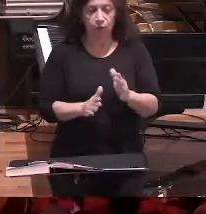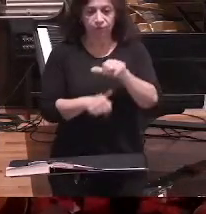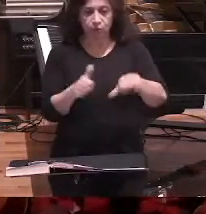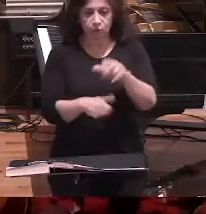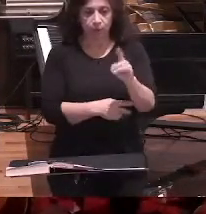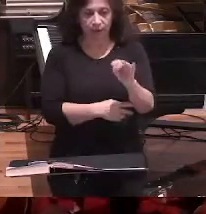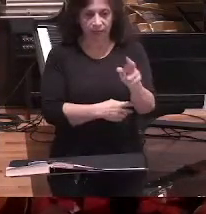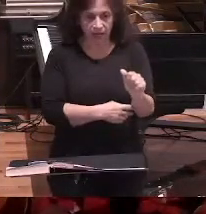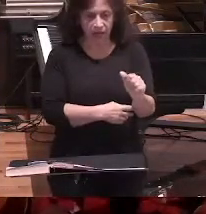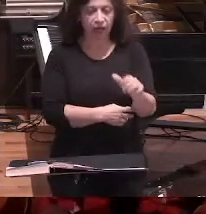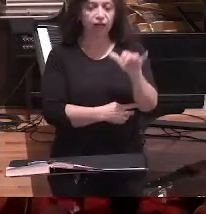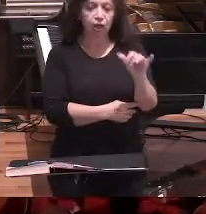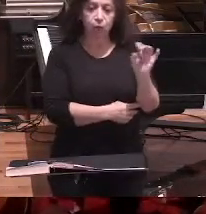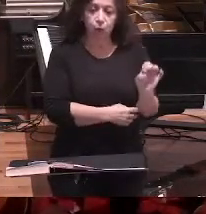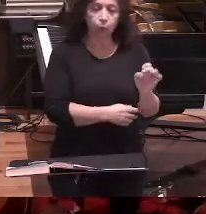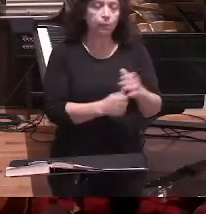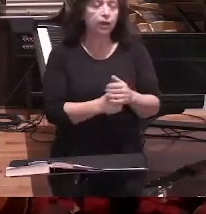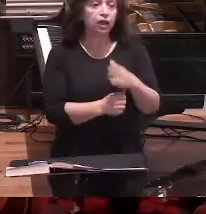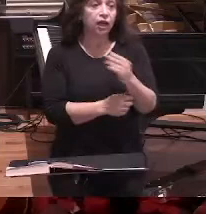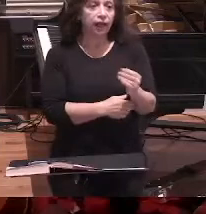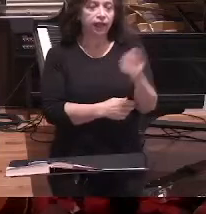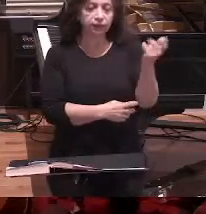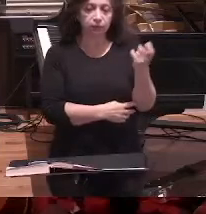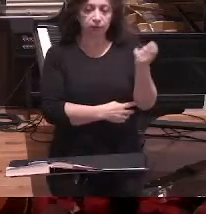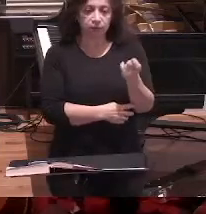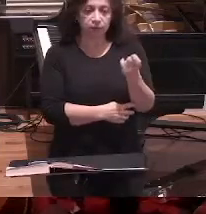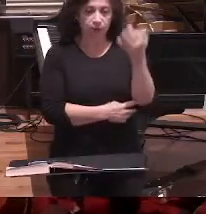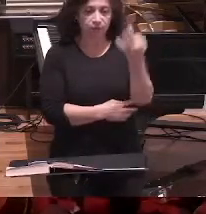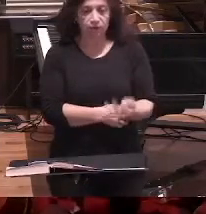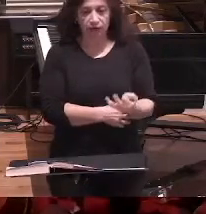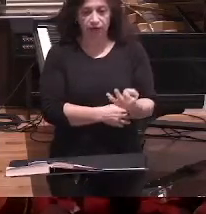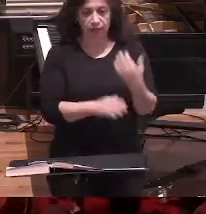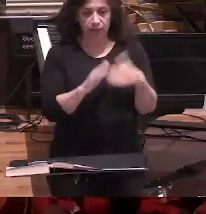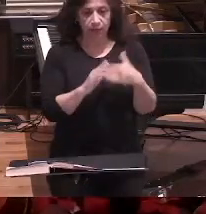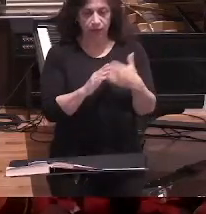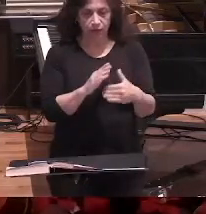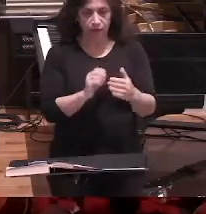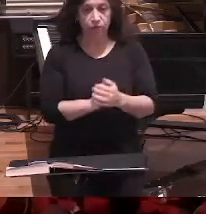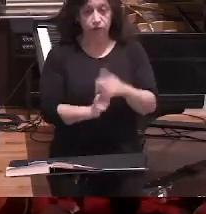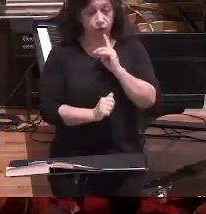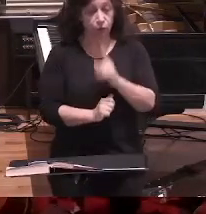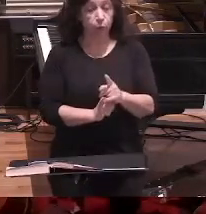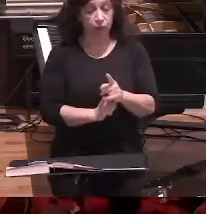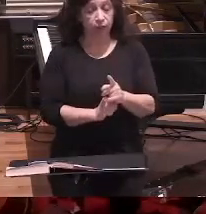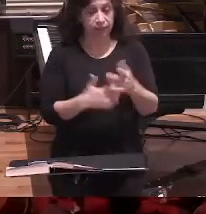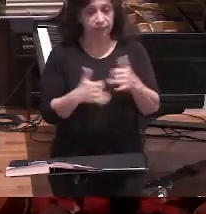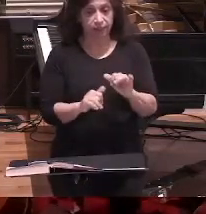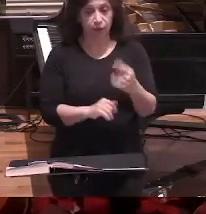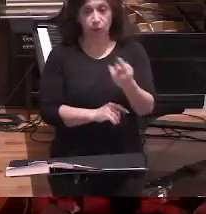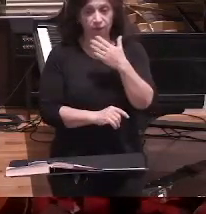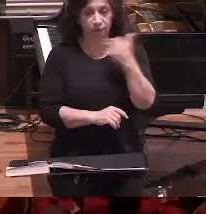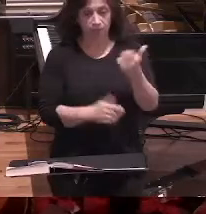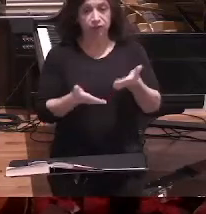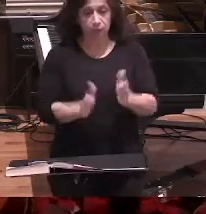media and YouTube, as well as subscribing to our Friday email, which is really still one of the